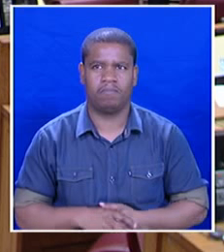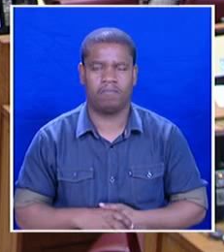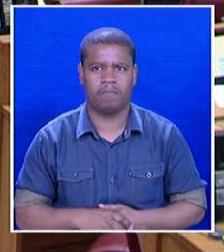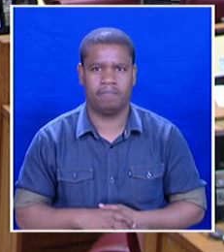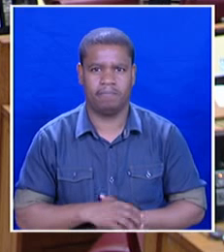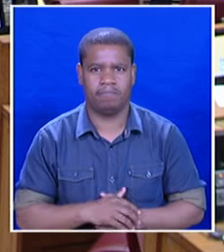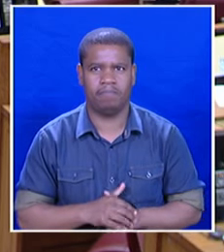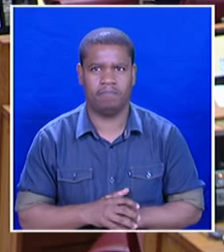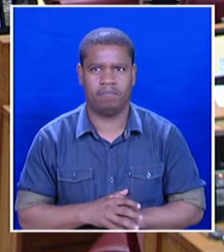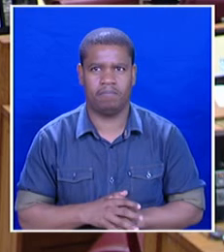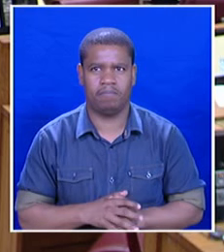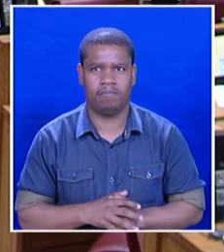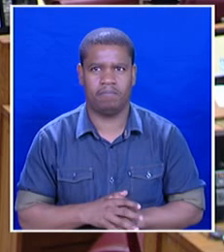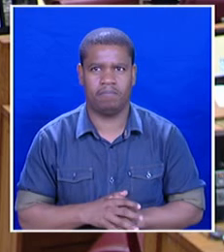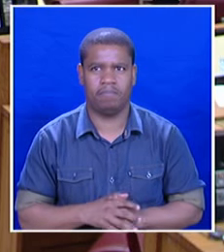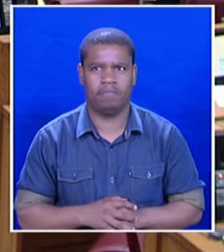Honorable Lavaskakhni.